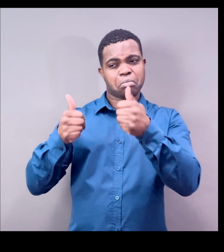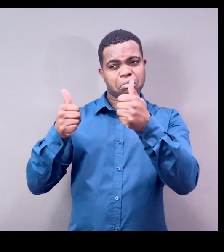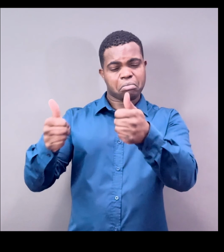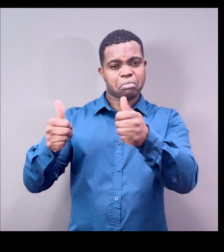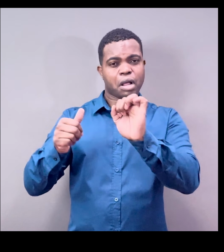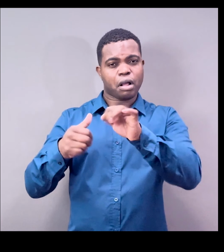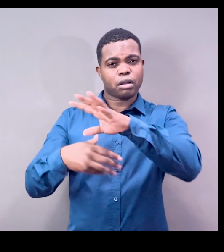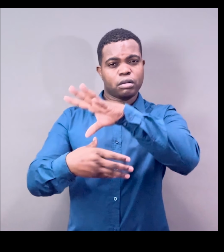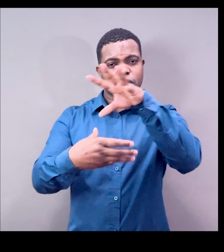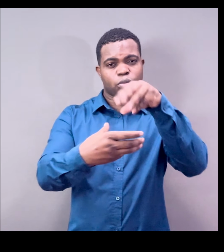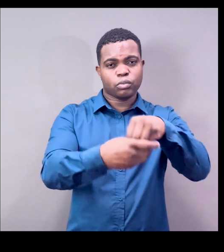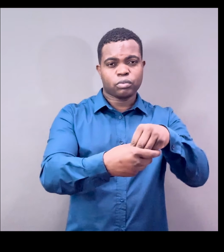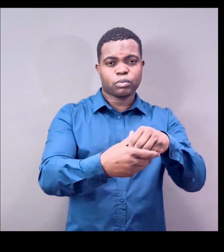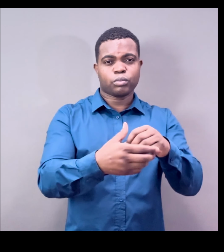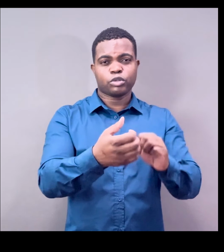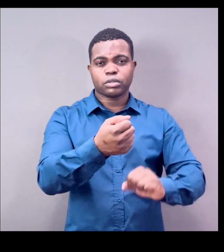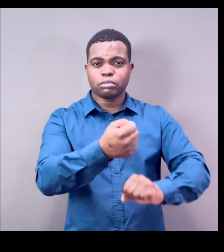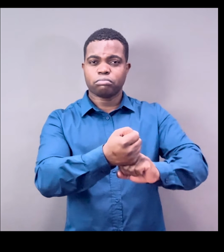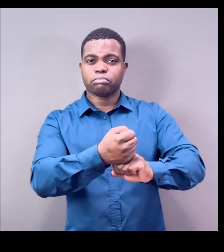contributions.